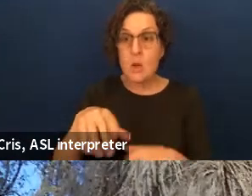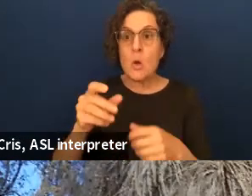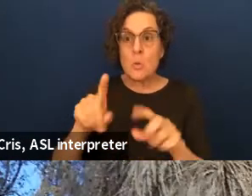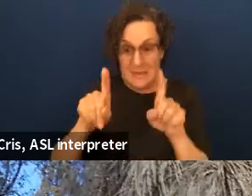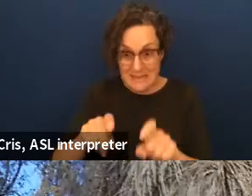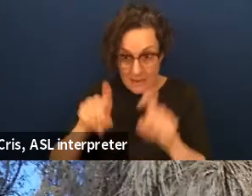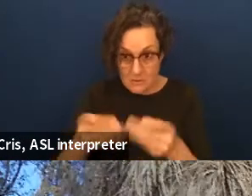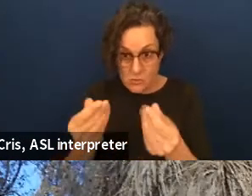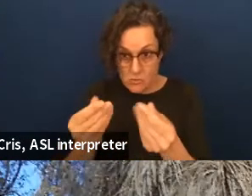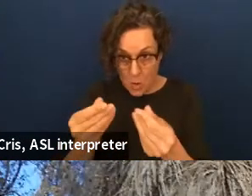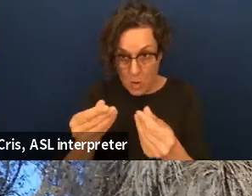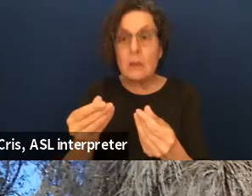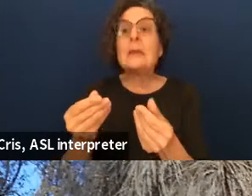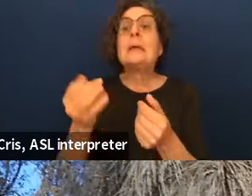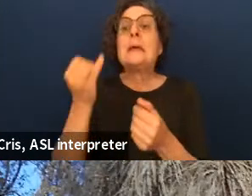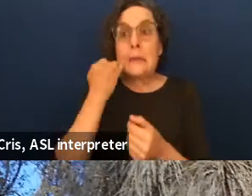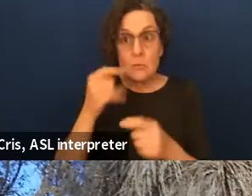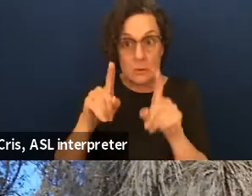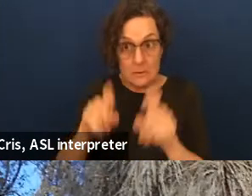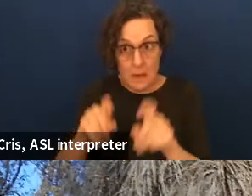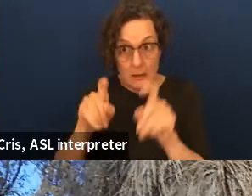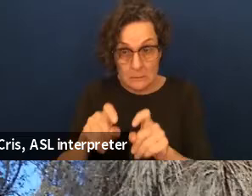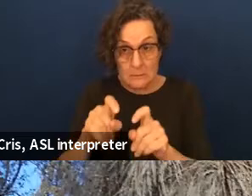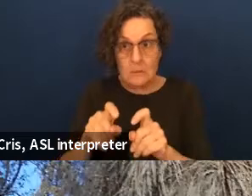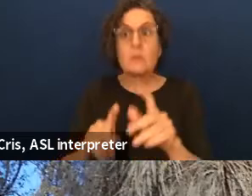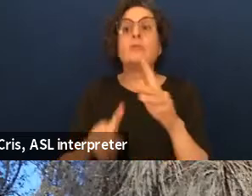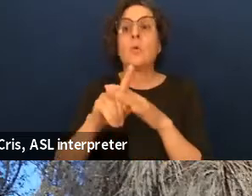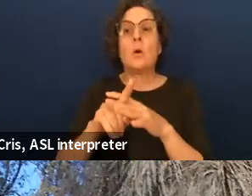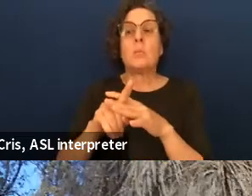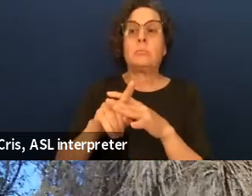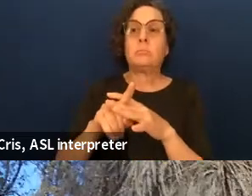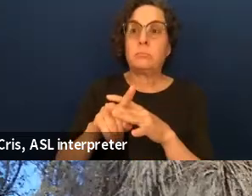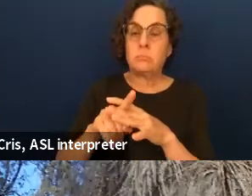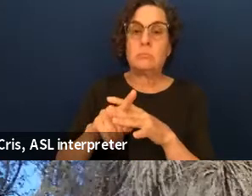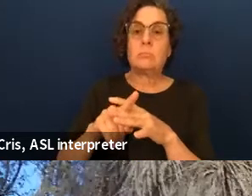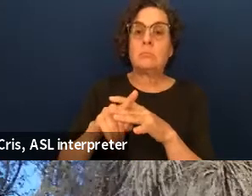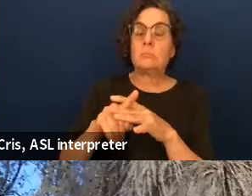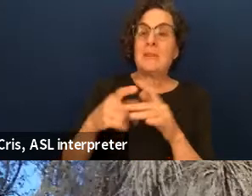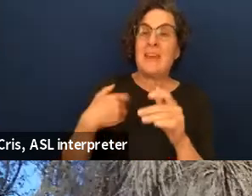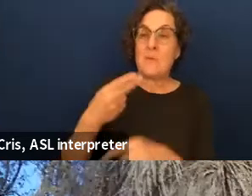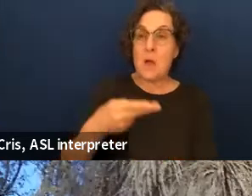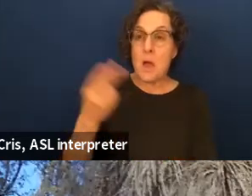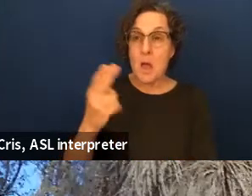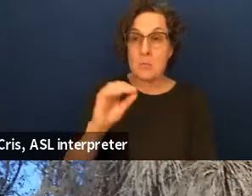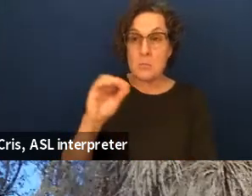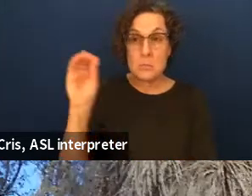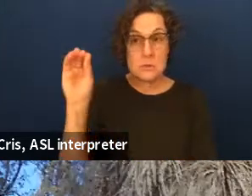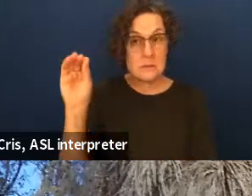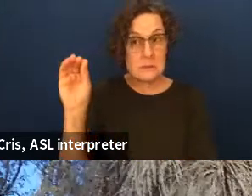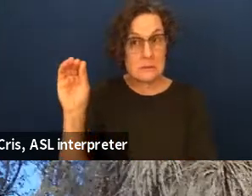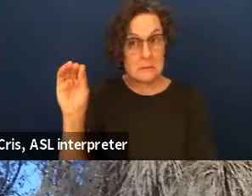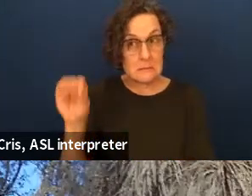tests indicate that we still have high concentrations or greater than background concentrations